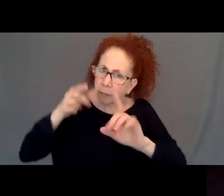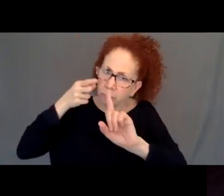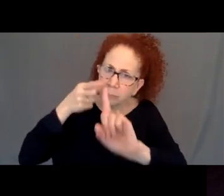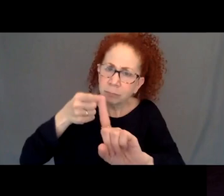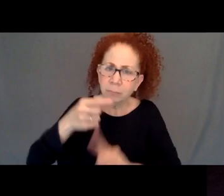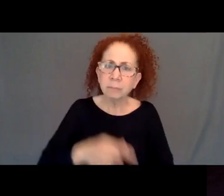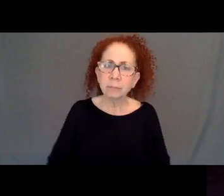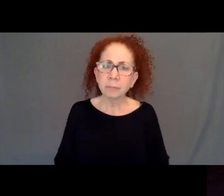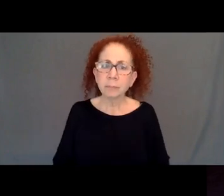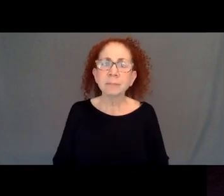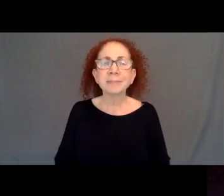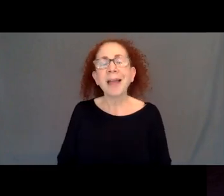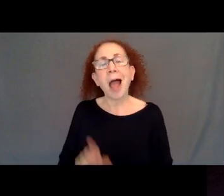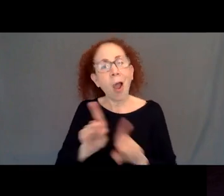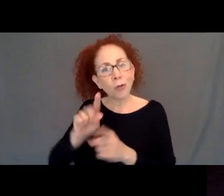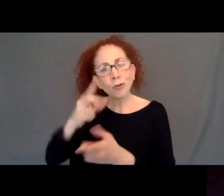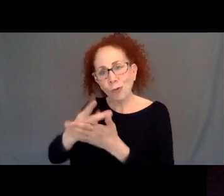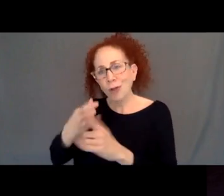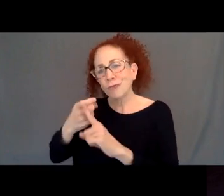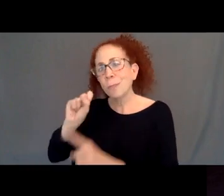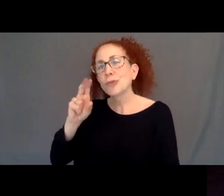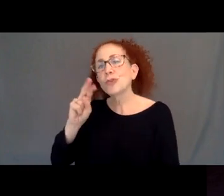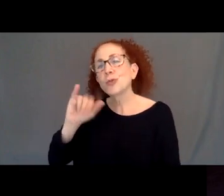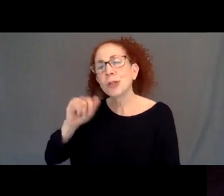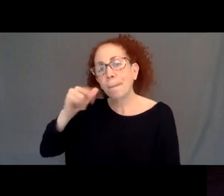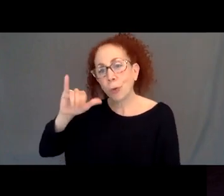direction. I also am a graduate of SUNY Purchase.